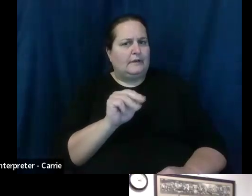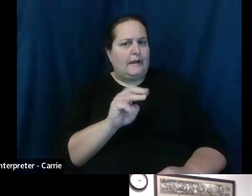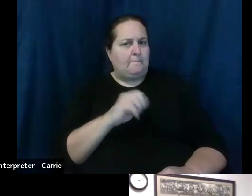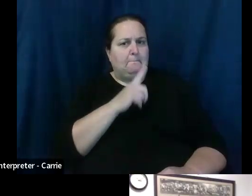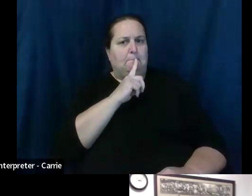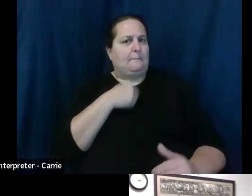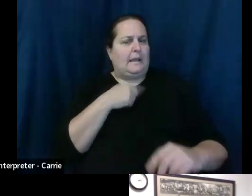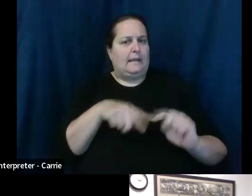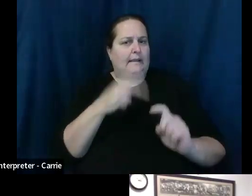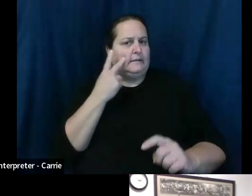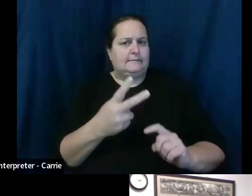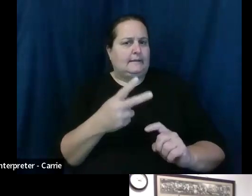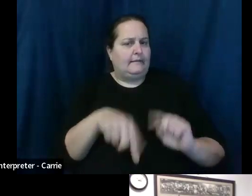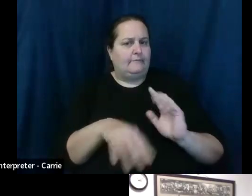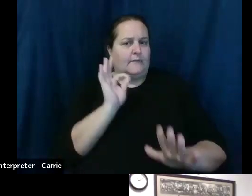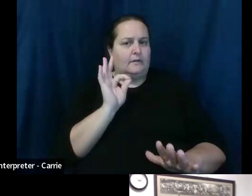Who